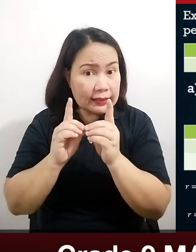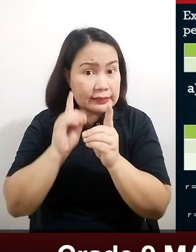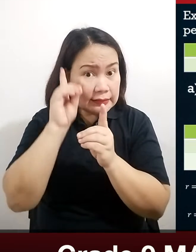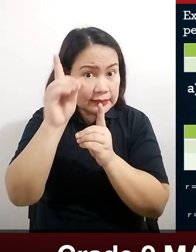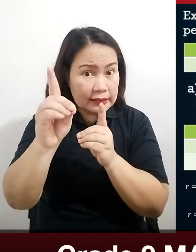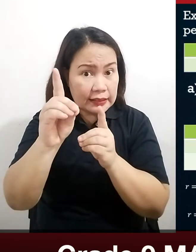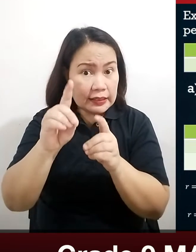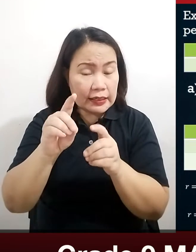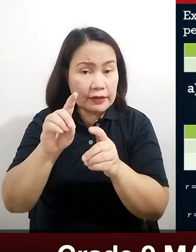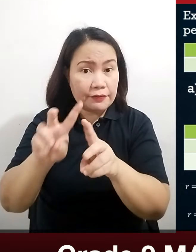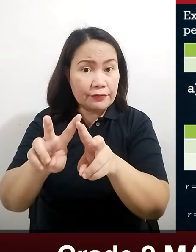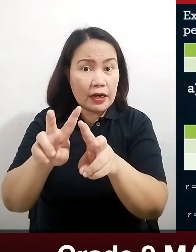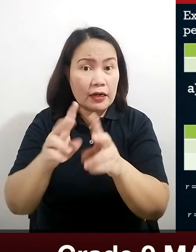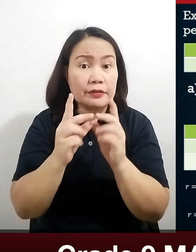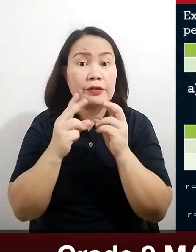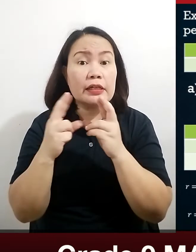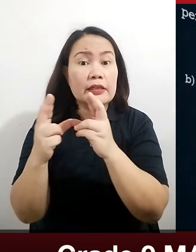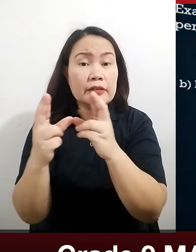is 10.